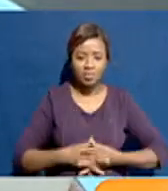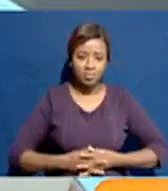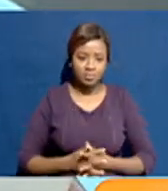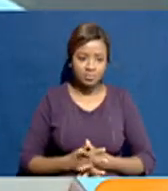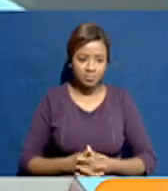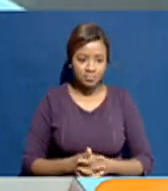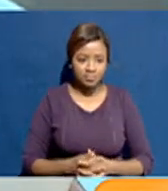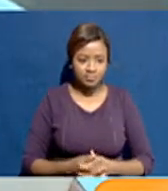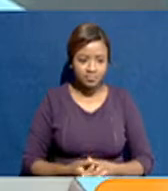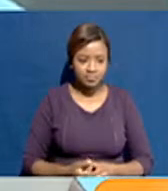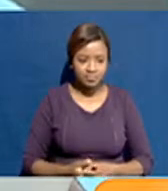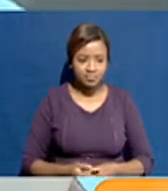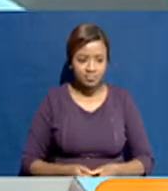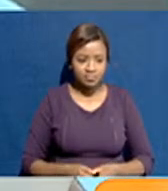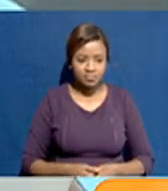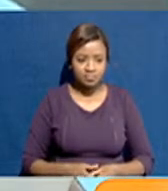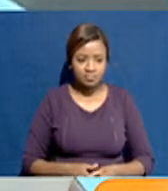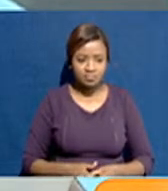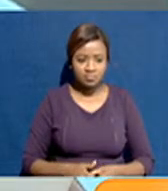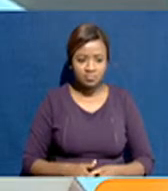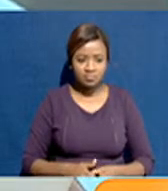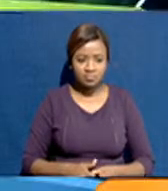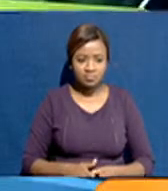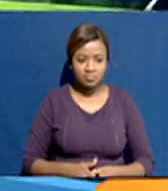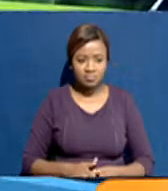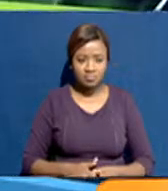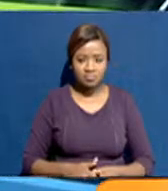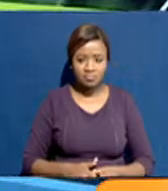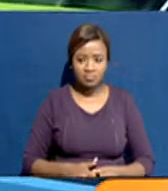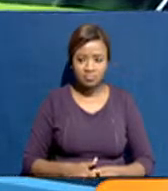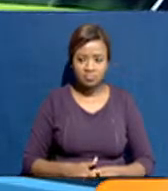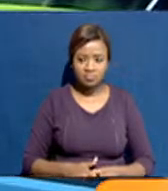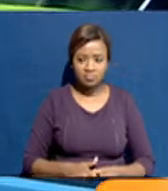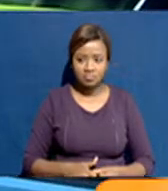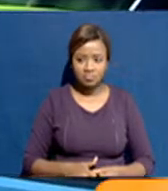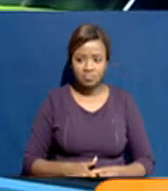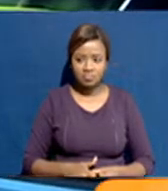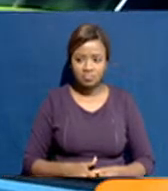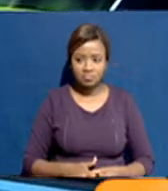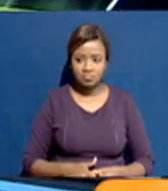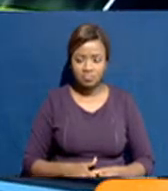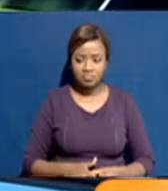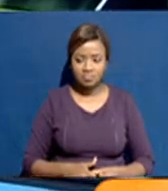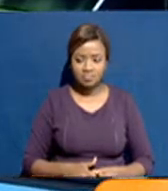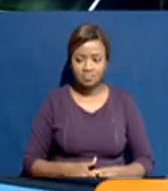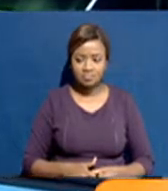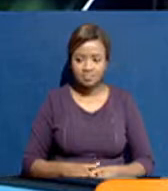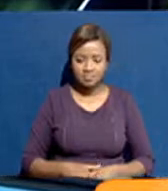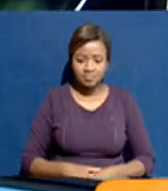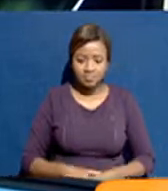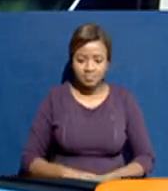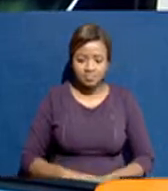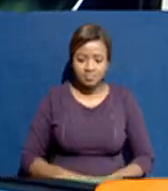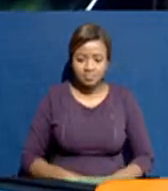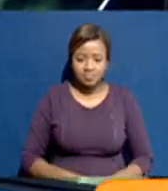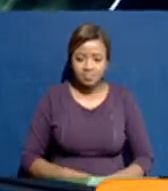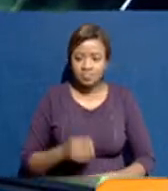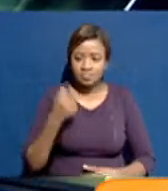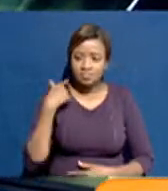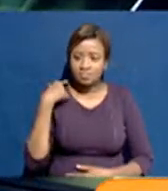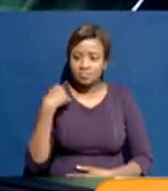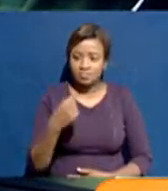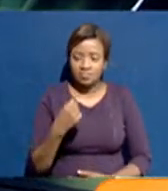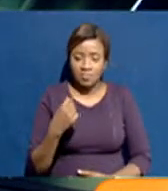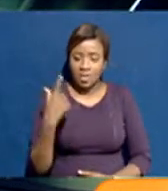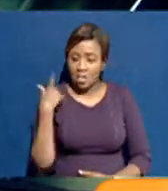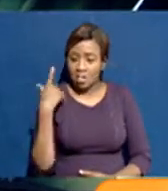threats? Trevor, you know, I think we acted almost surprised in the recent demographic health survey when